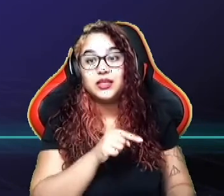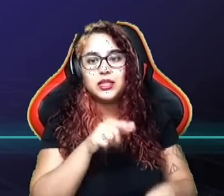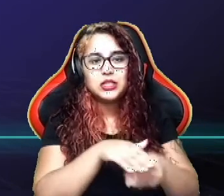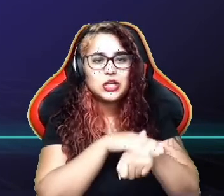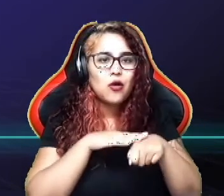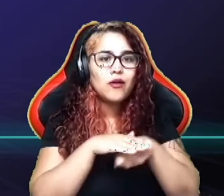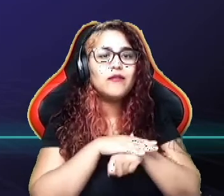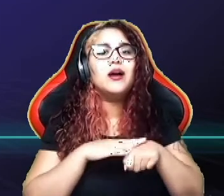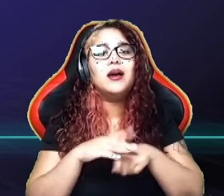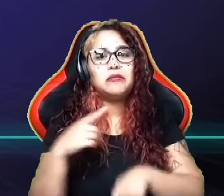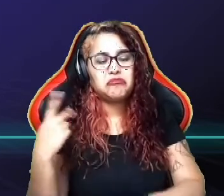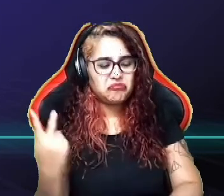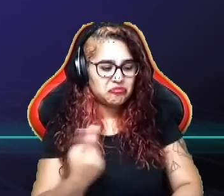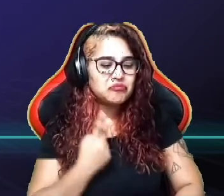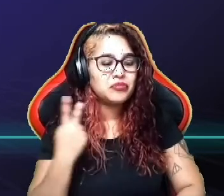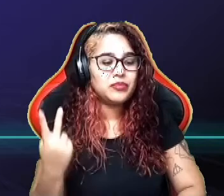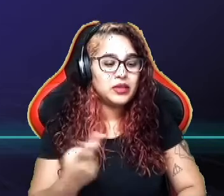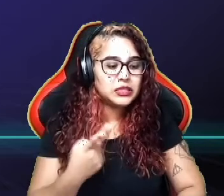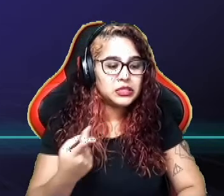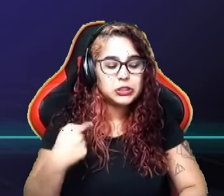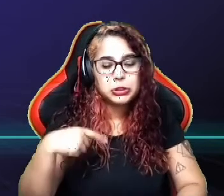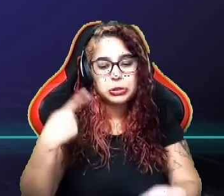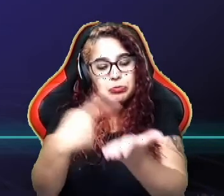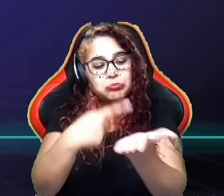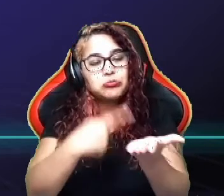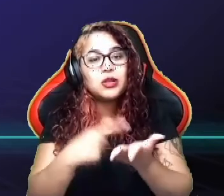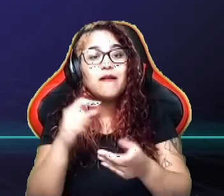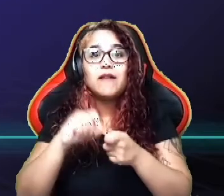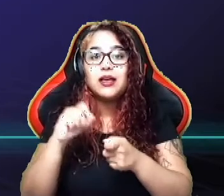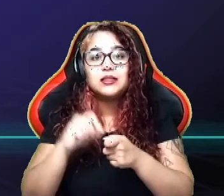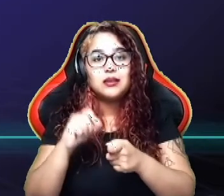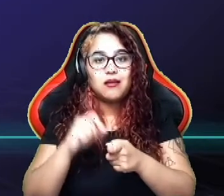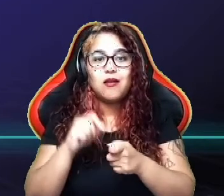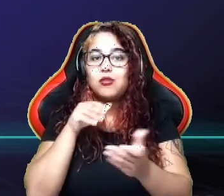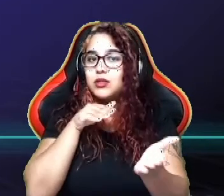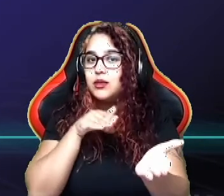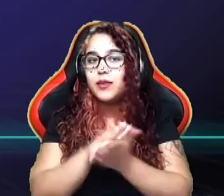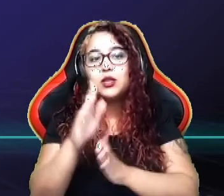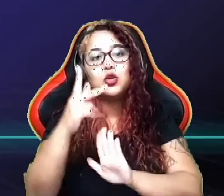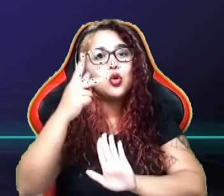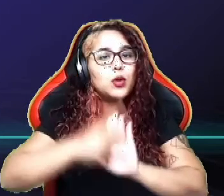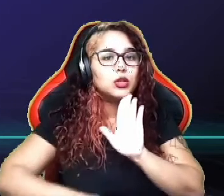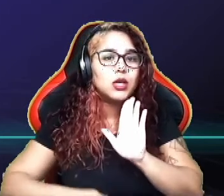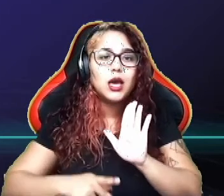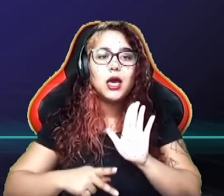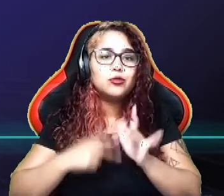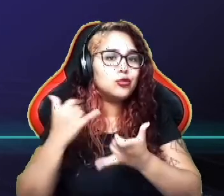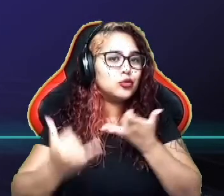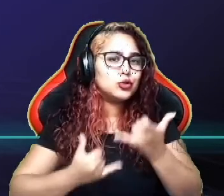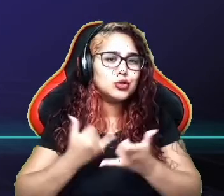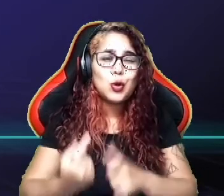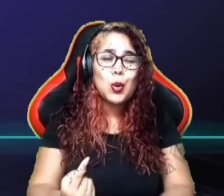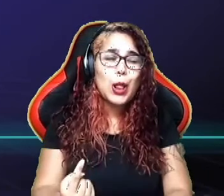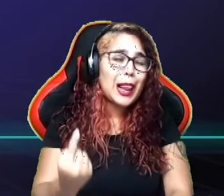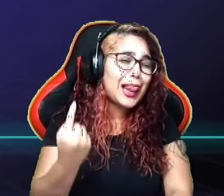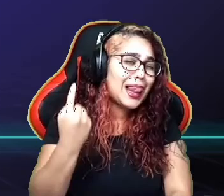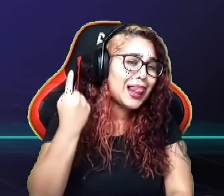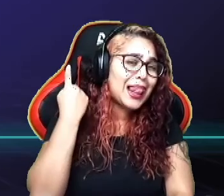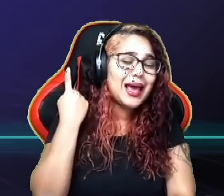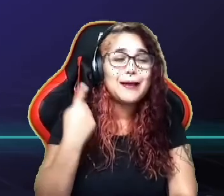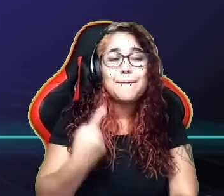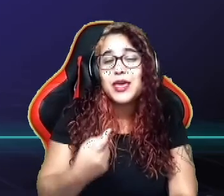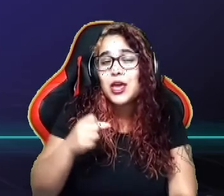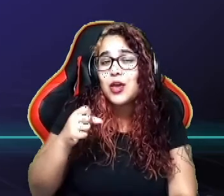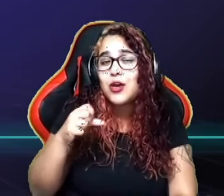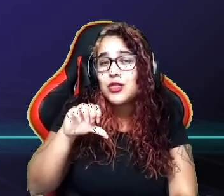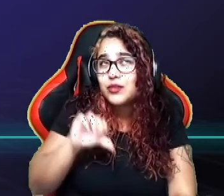in talking to Marcus, we decided to launch the project of launching